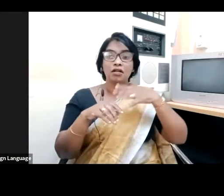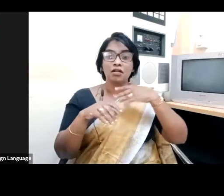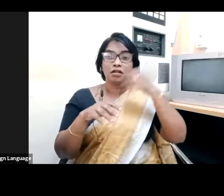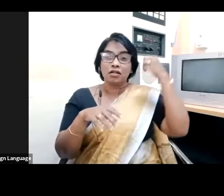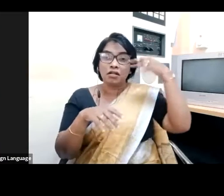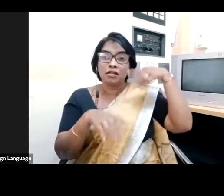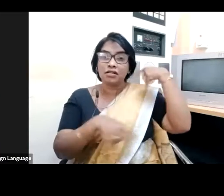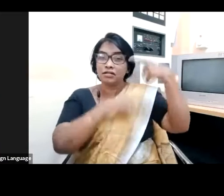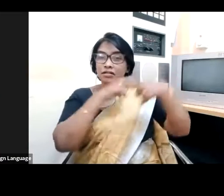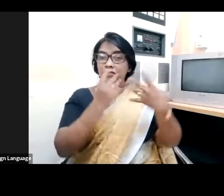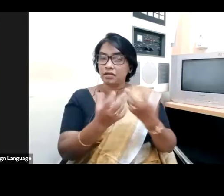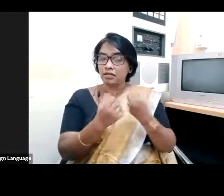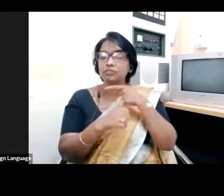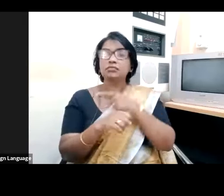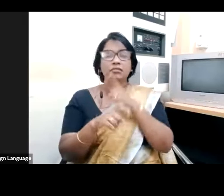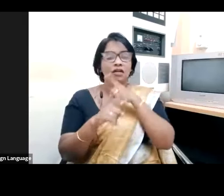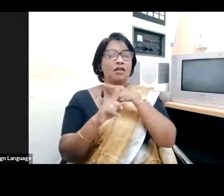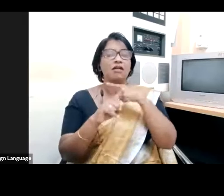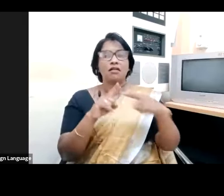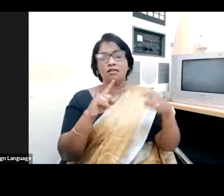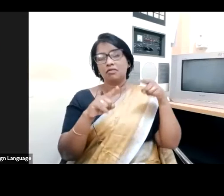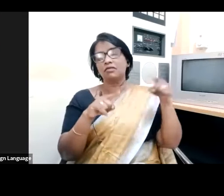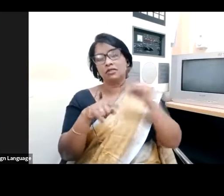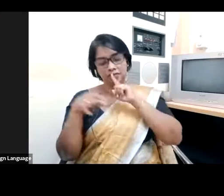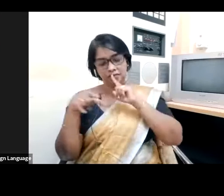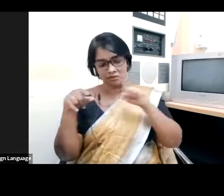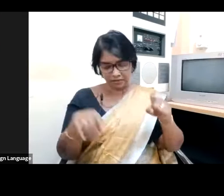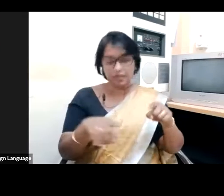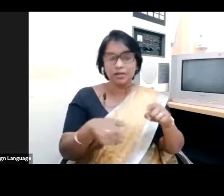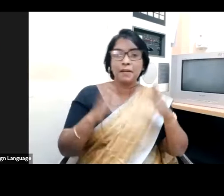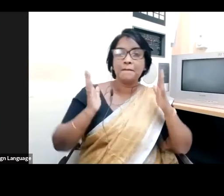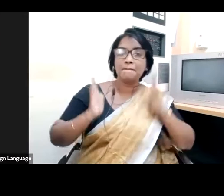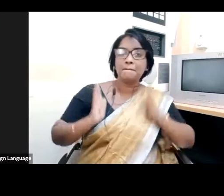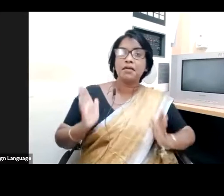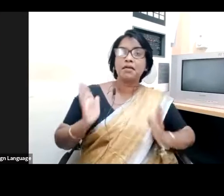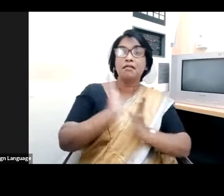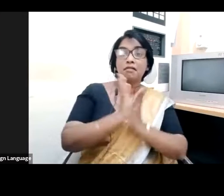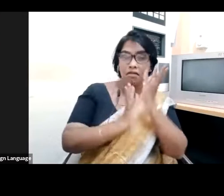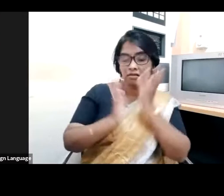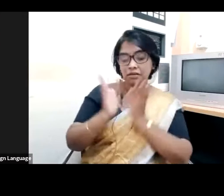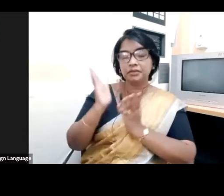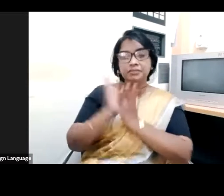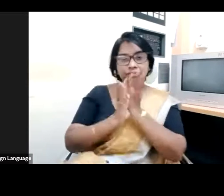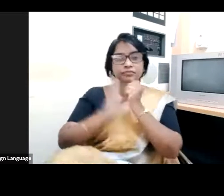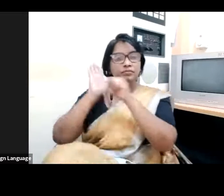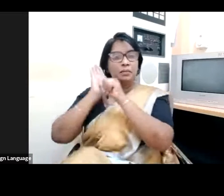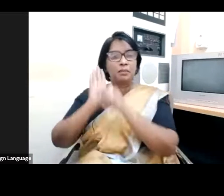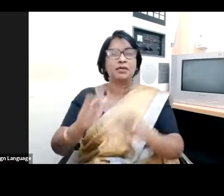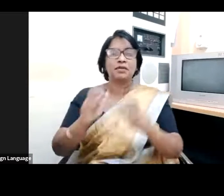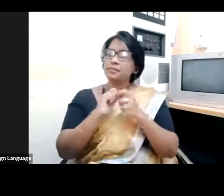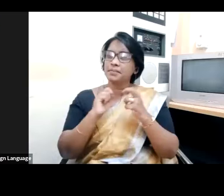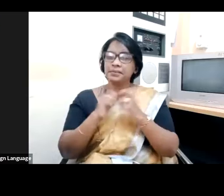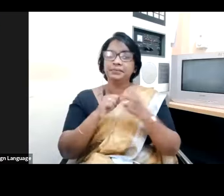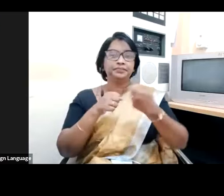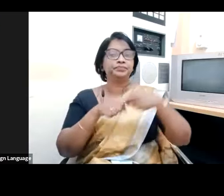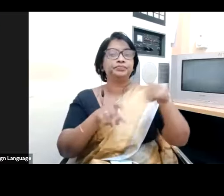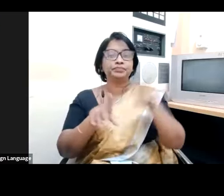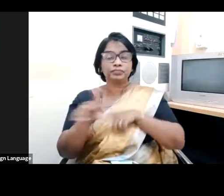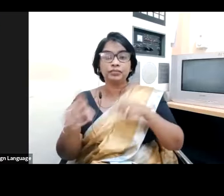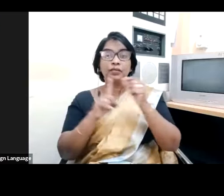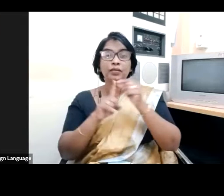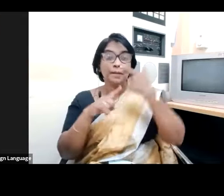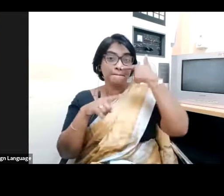for humanity. Petroleum and diesel, we need to get out of. And last but not least, we must remember that some of